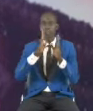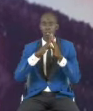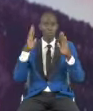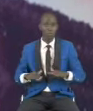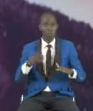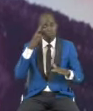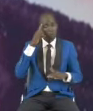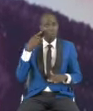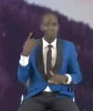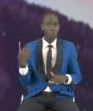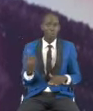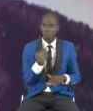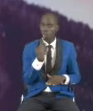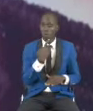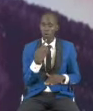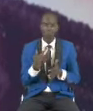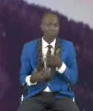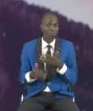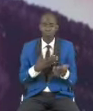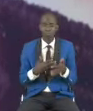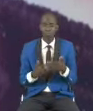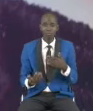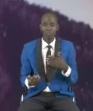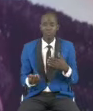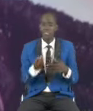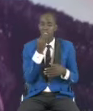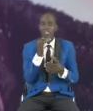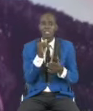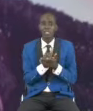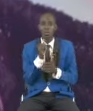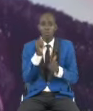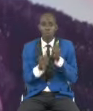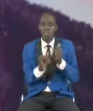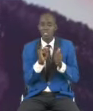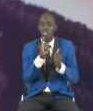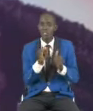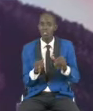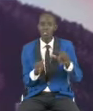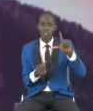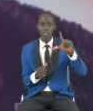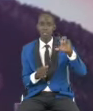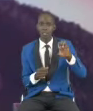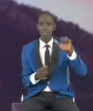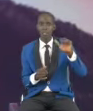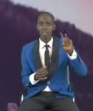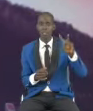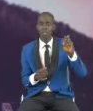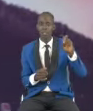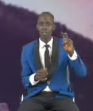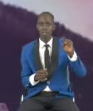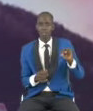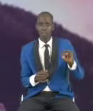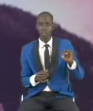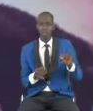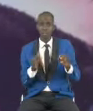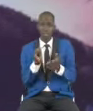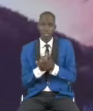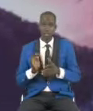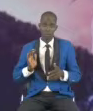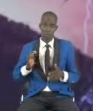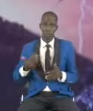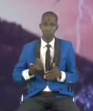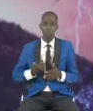that which is leavened, even that soul shall be cut off from